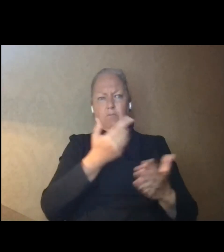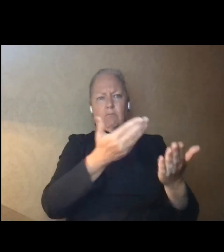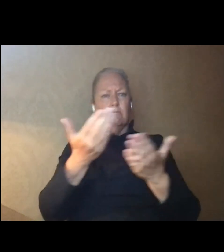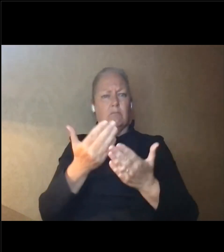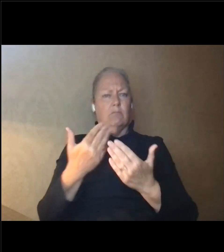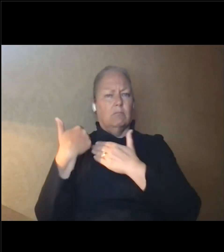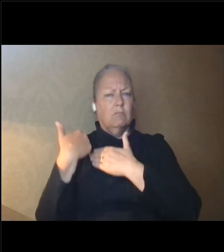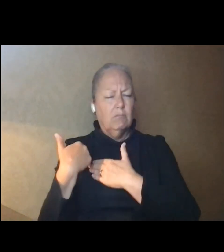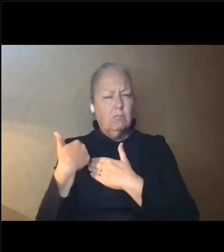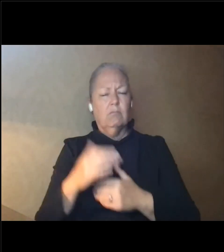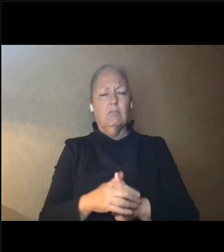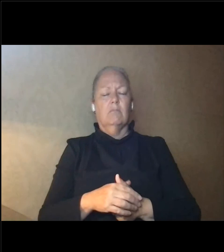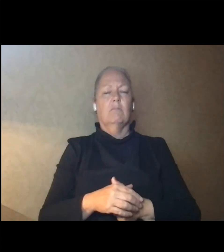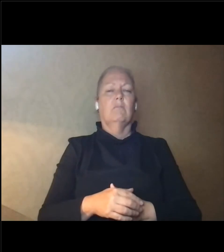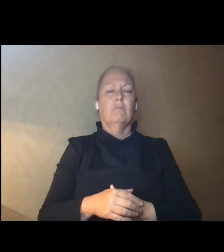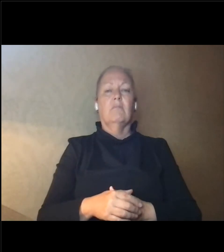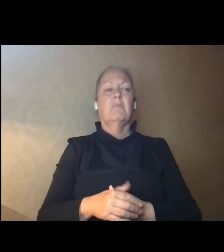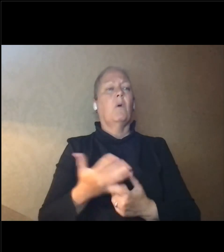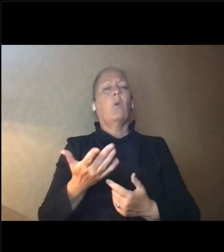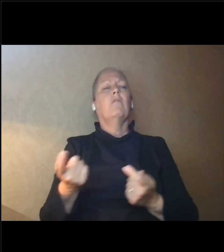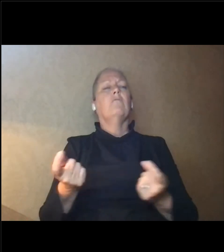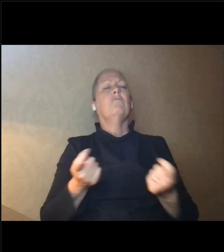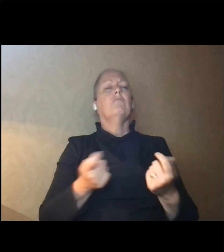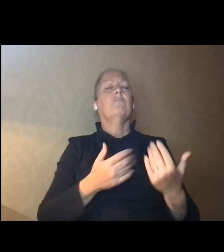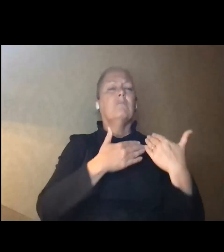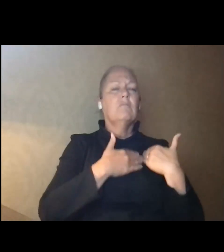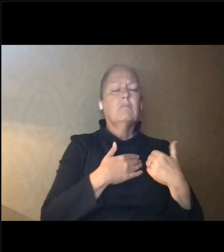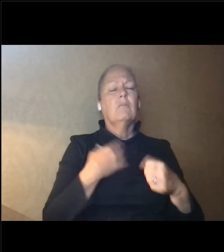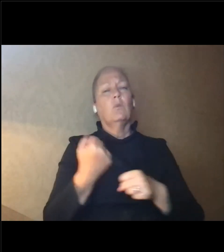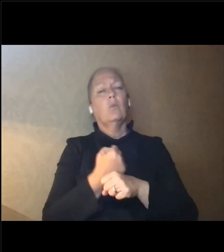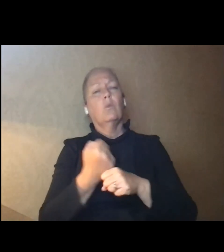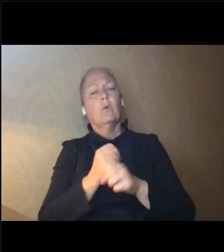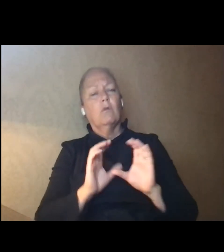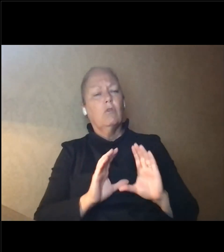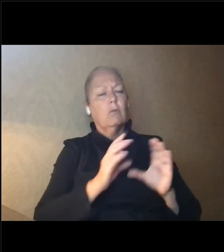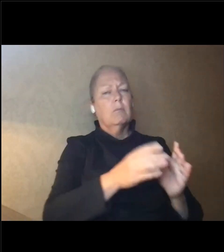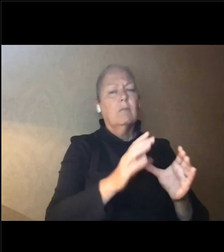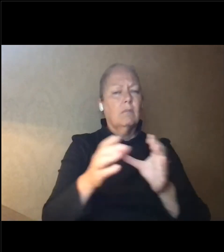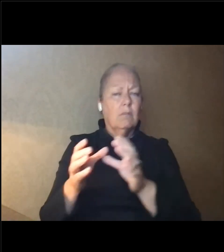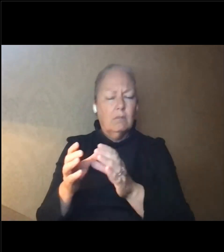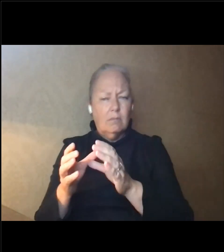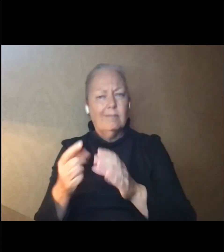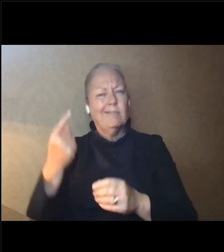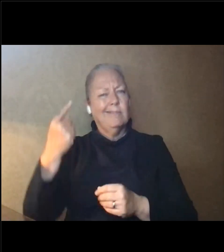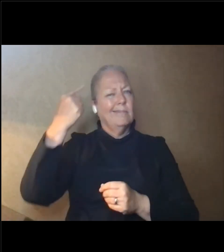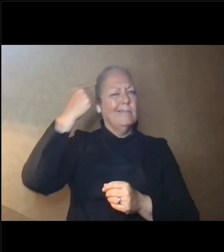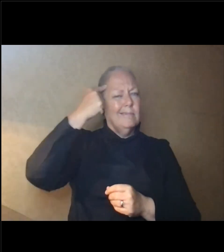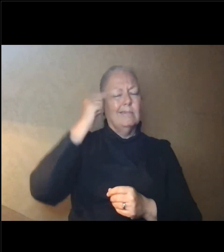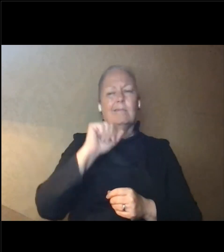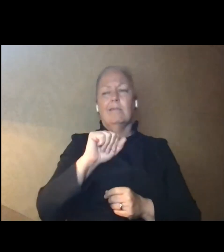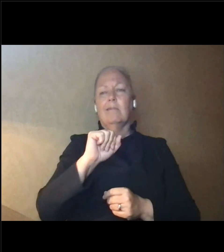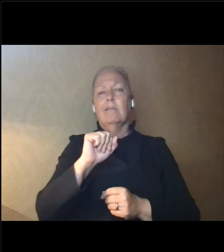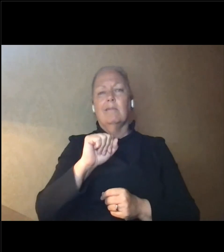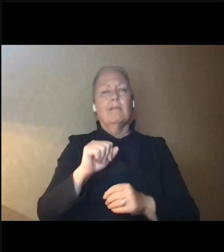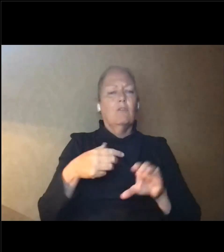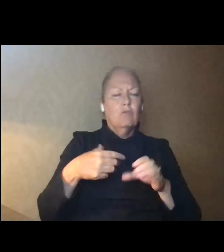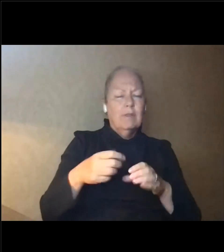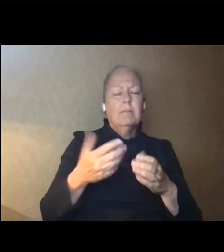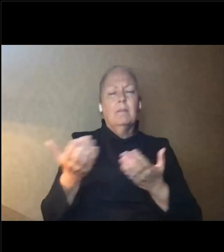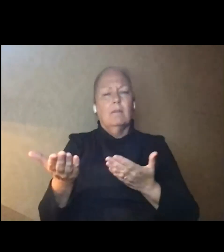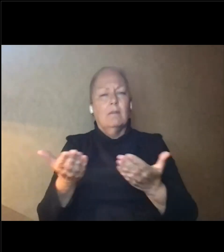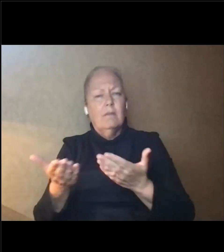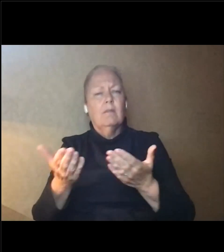mechanisms, by founding steering committees or technical work groups that can work together to set the strategic direction for rehabilitation policy and planning. And